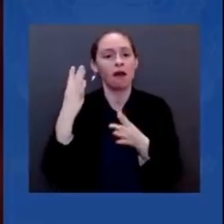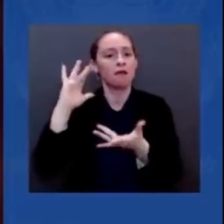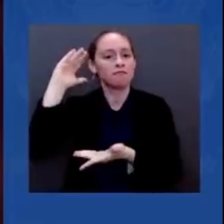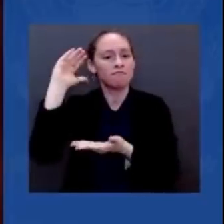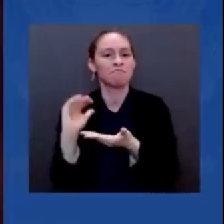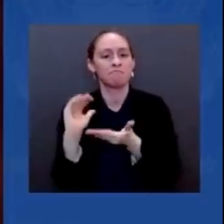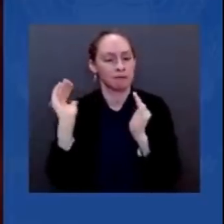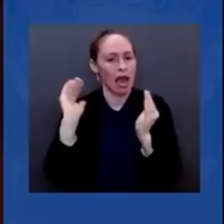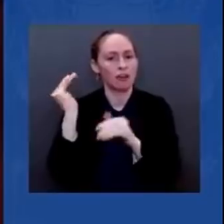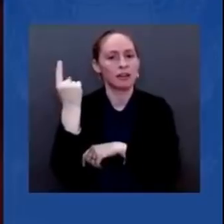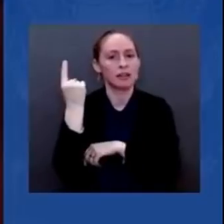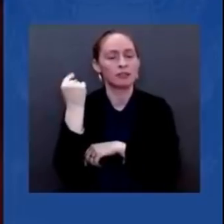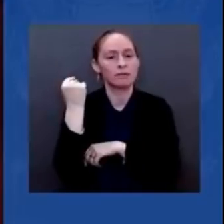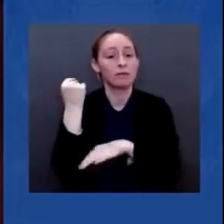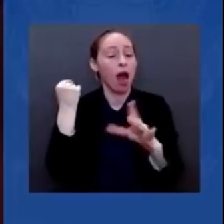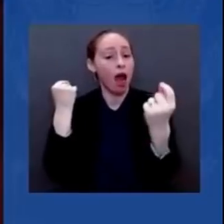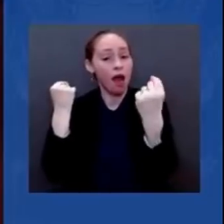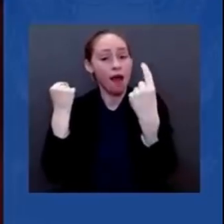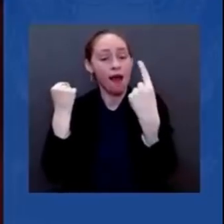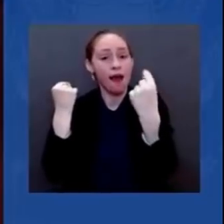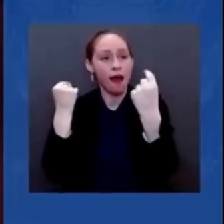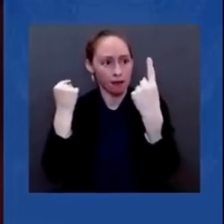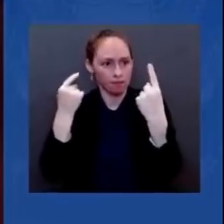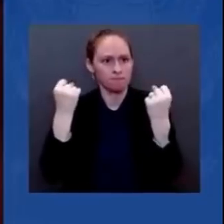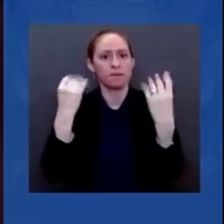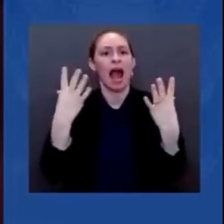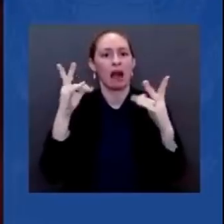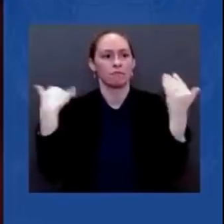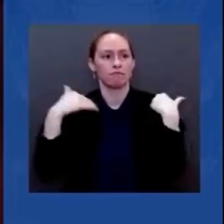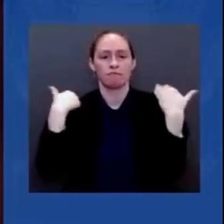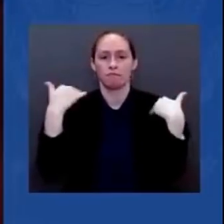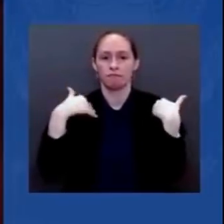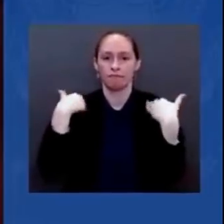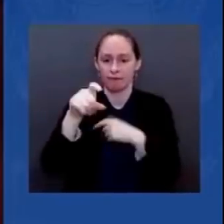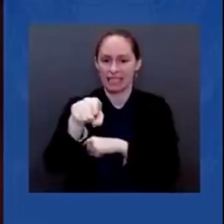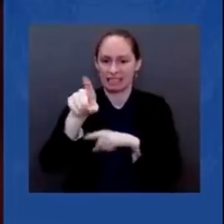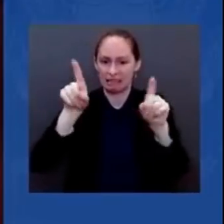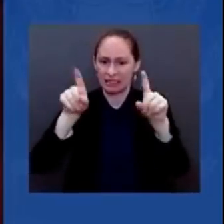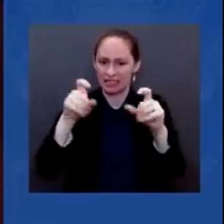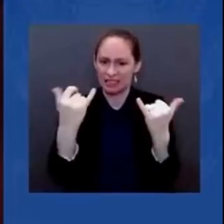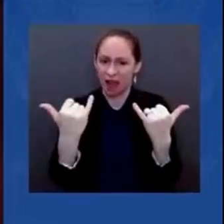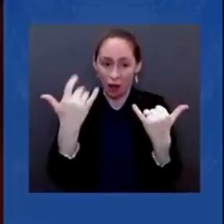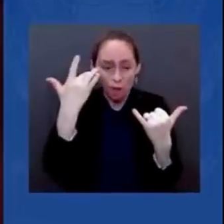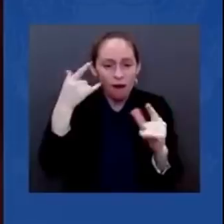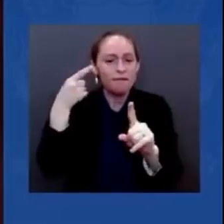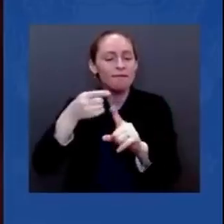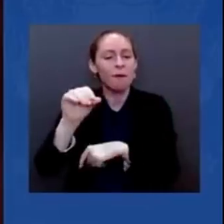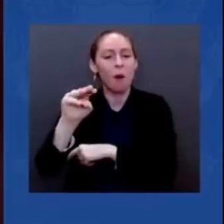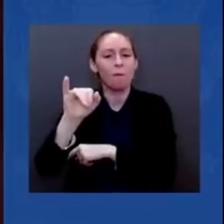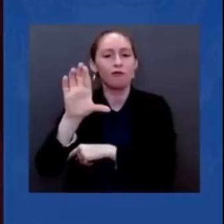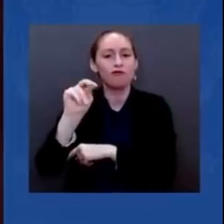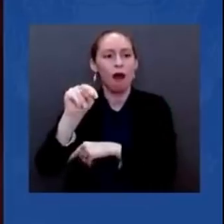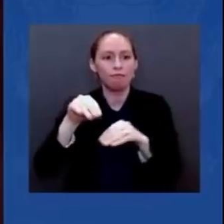In Arkansas, we have a test to stay school program that's a pilot in 50 schools. We want to expand that. And right now we